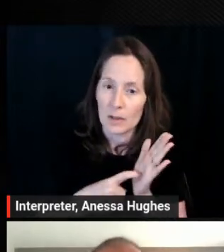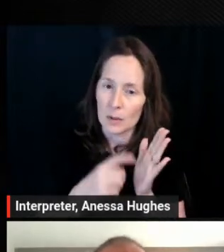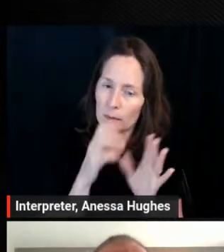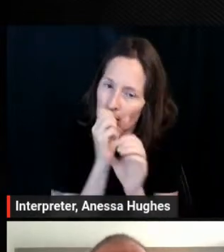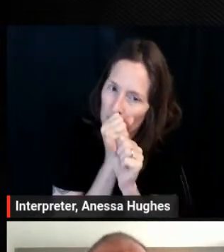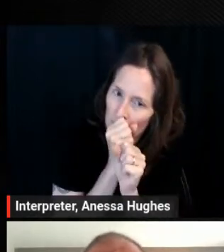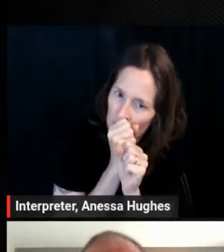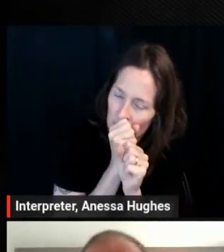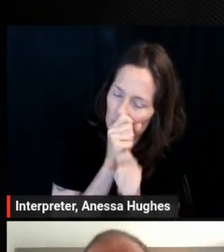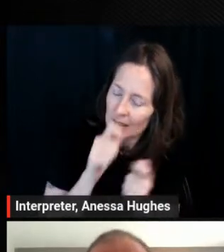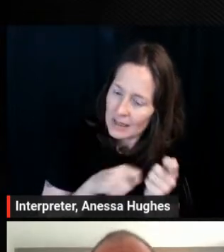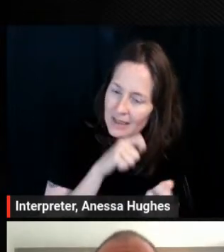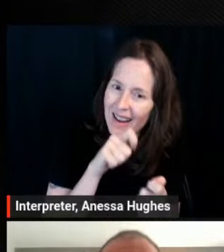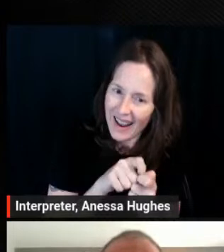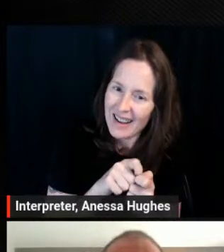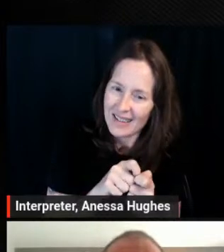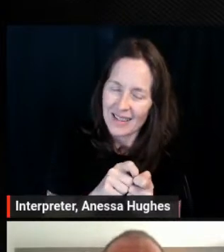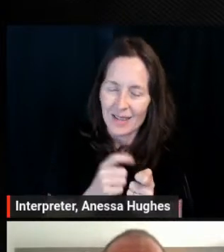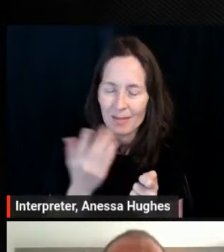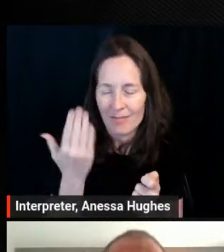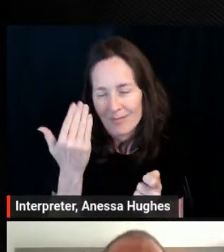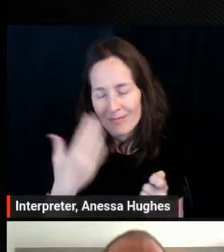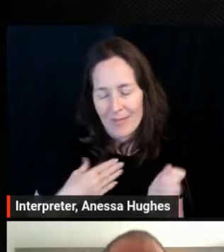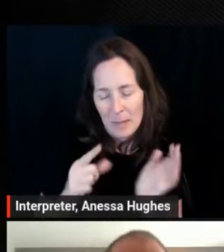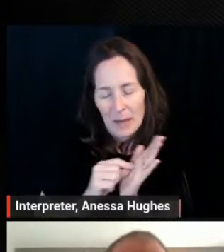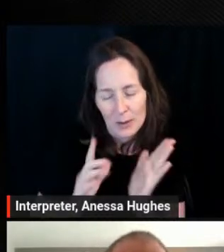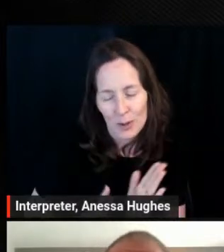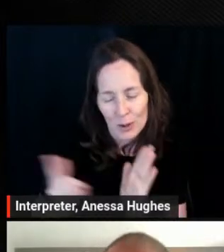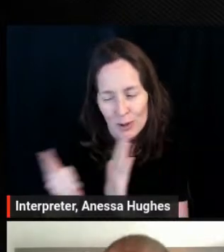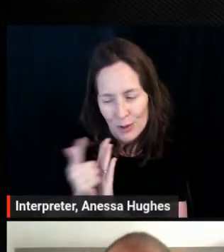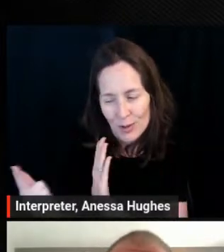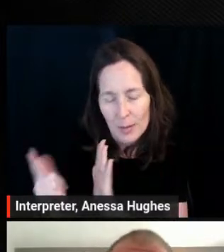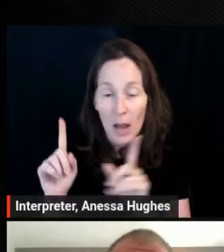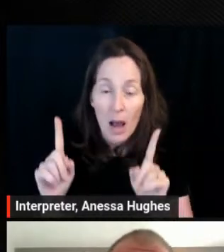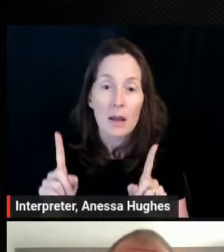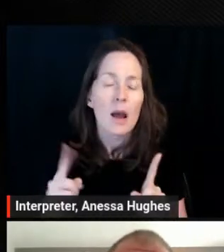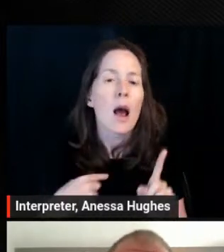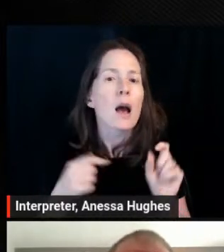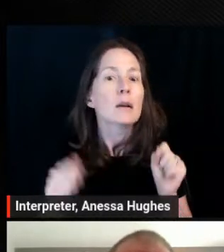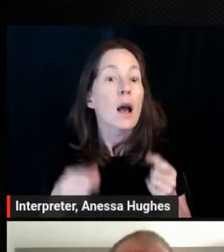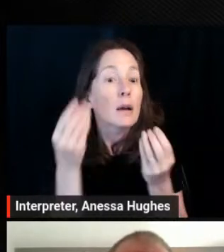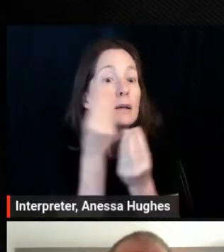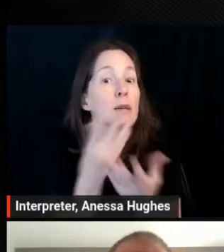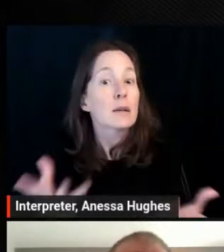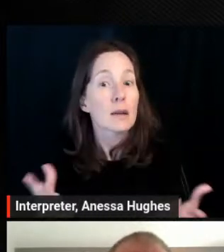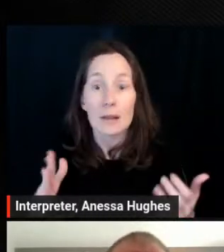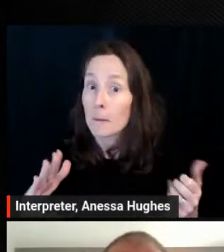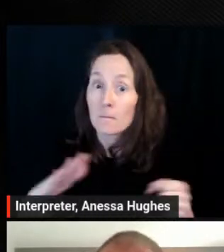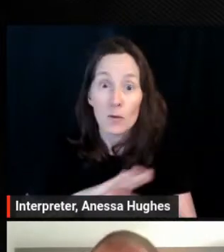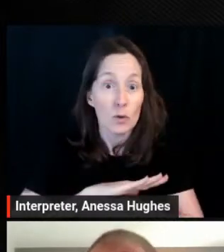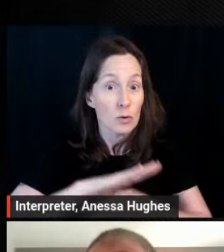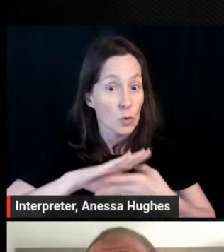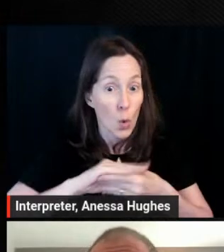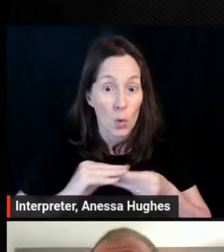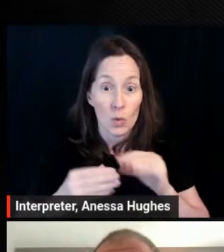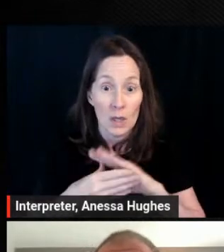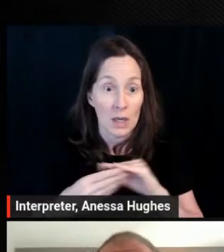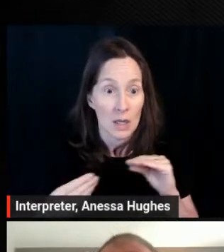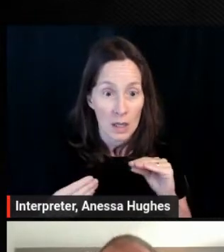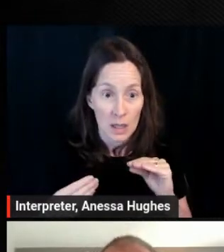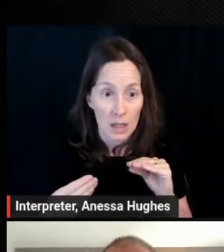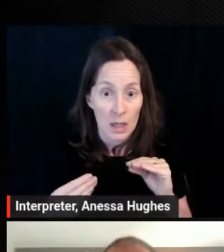let me just quickly note that the full story of what did happen next has never before been